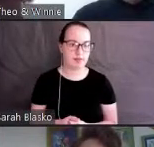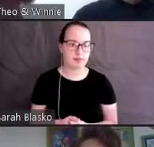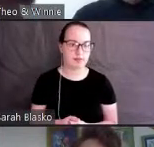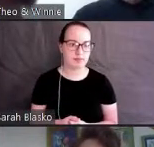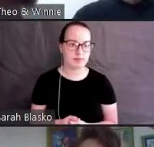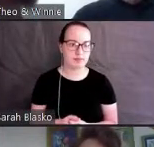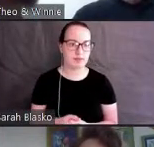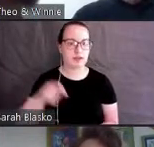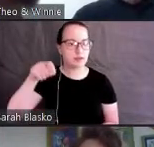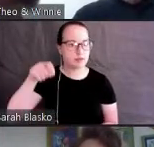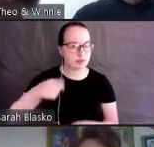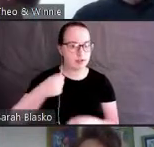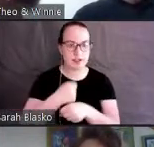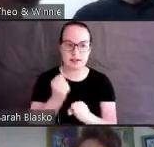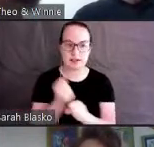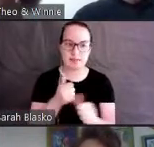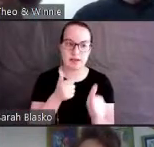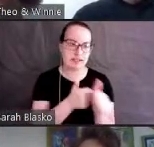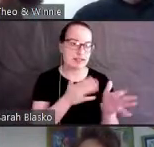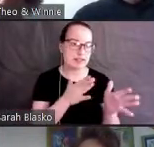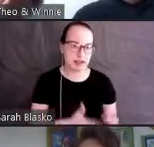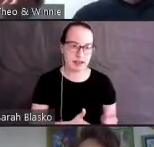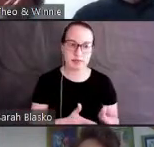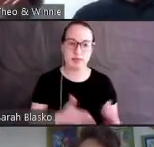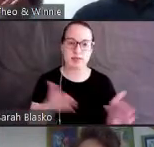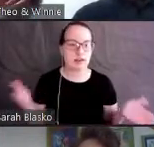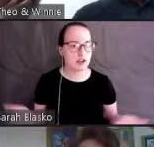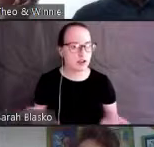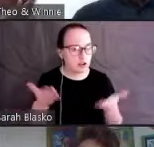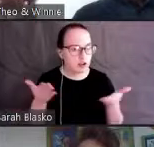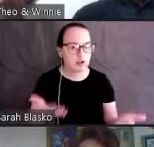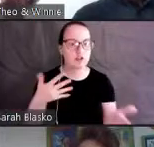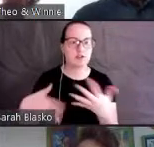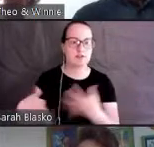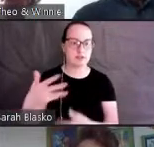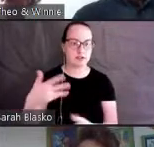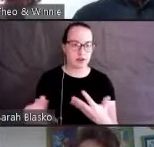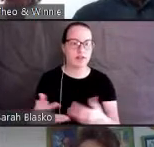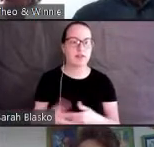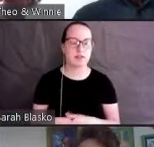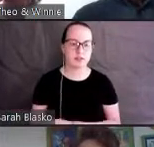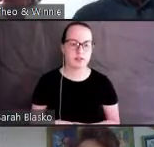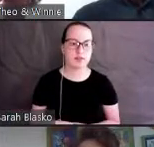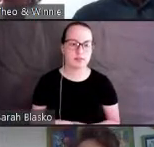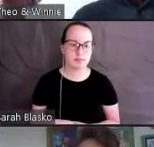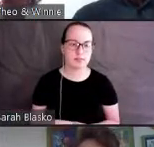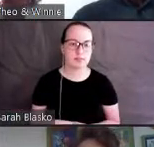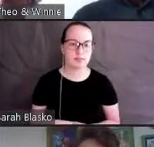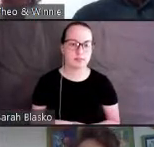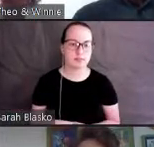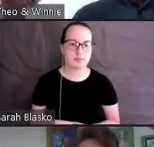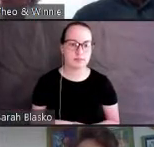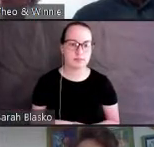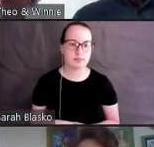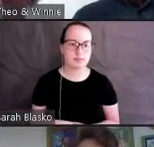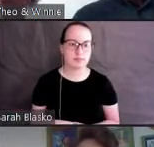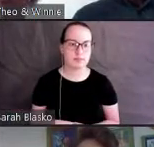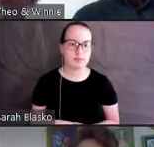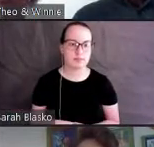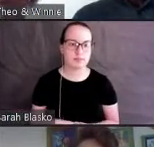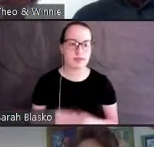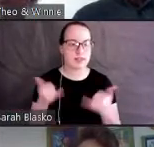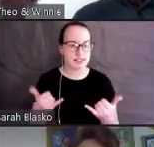Let's love one another. Let's encourage one another as long as it is called today. Today is the